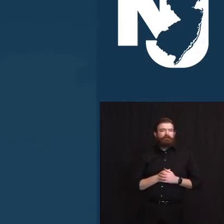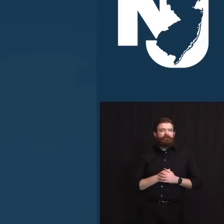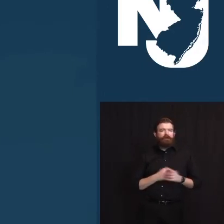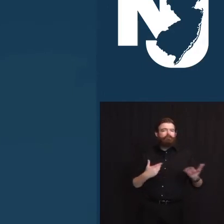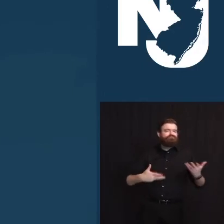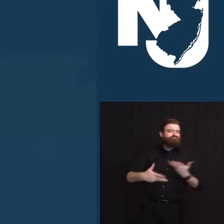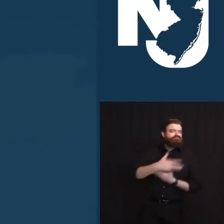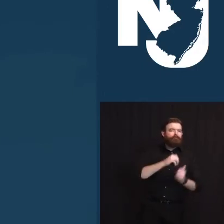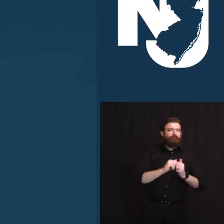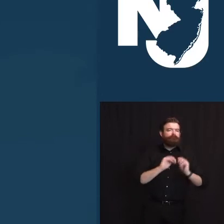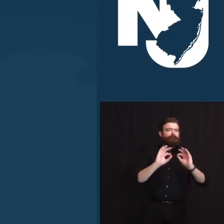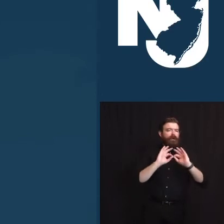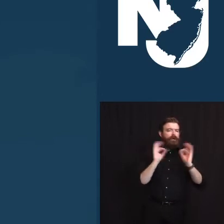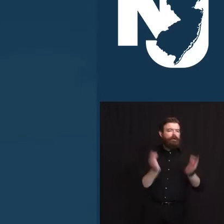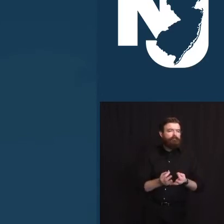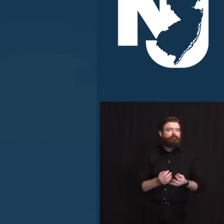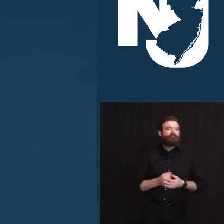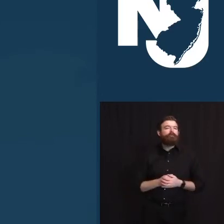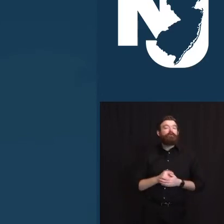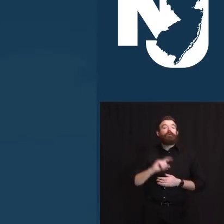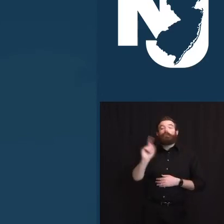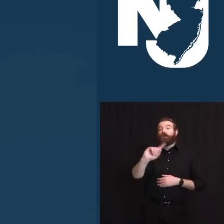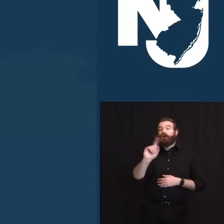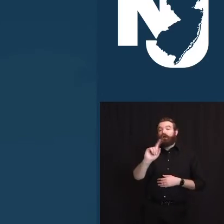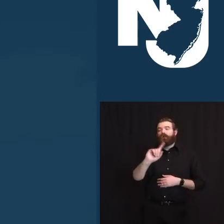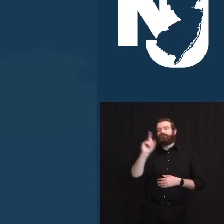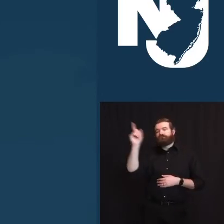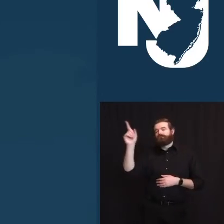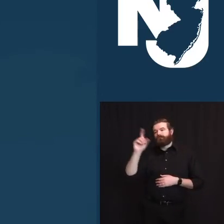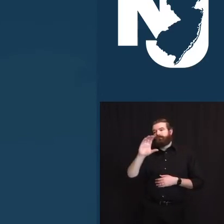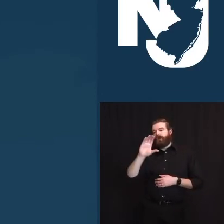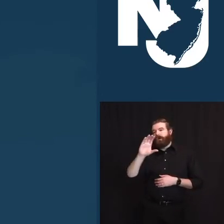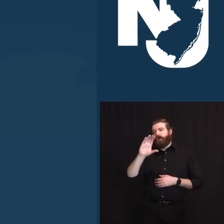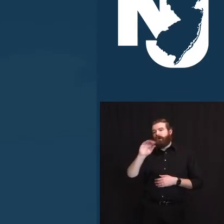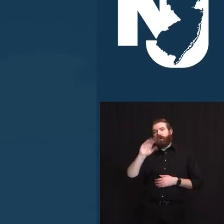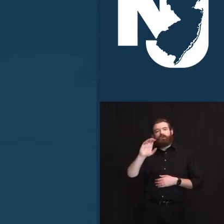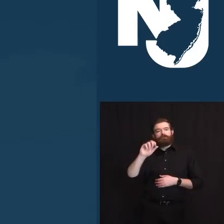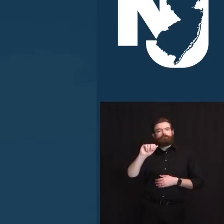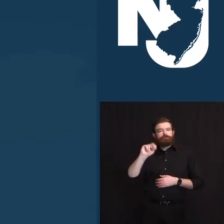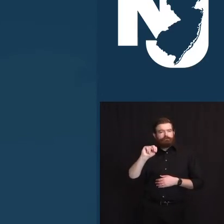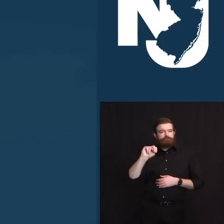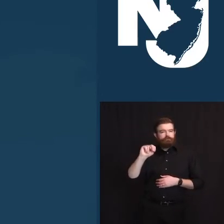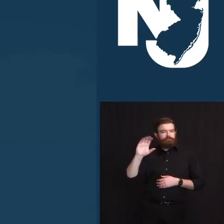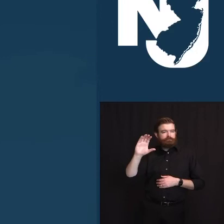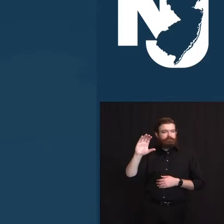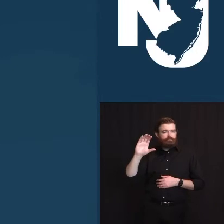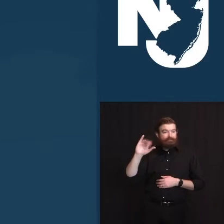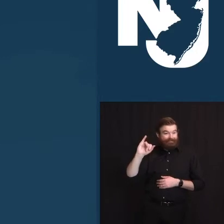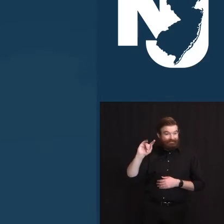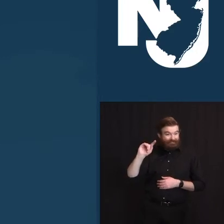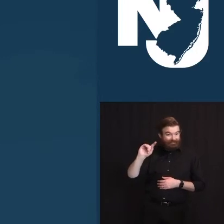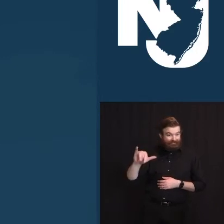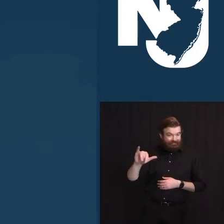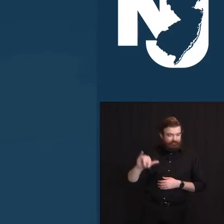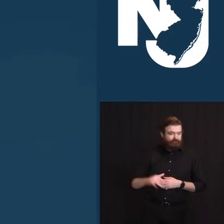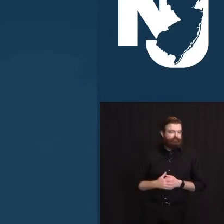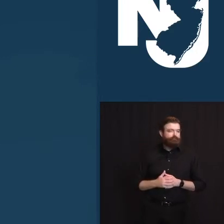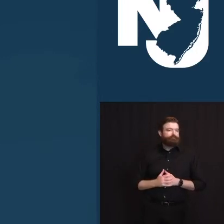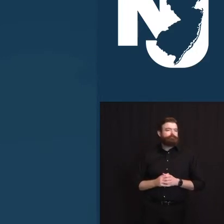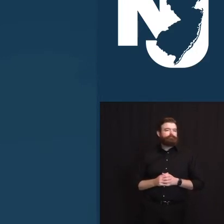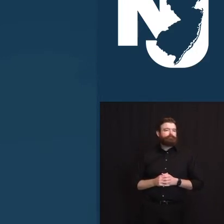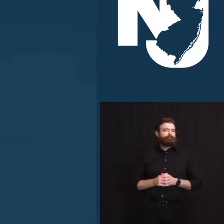City with his family. He leaves behind his wife Phyllis, who, by the way, is recovering from COVID, and please